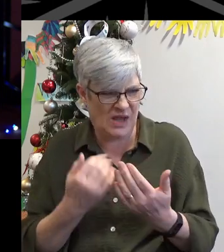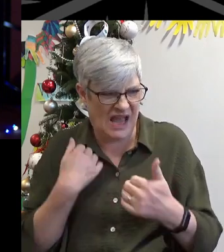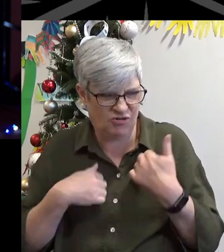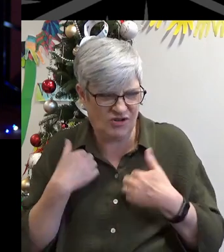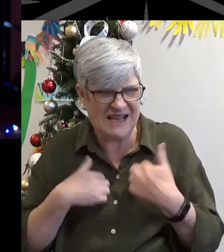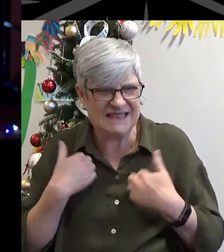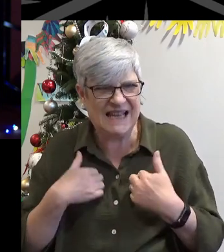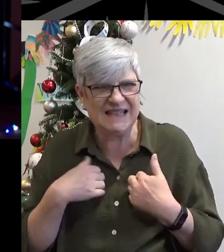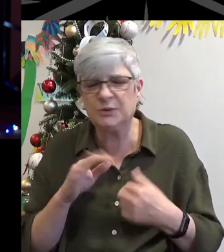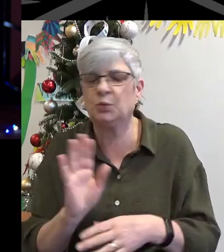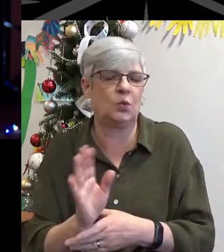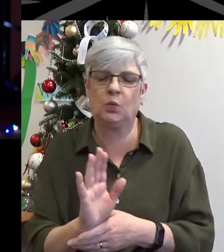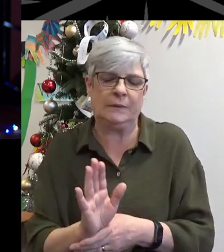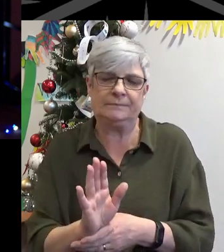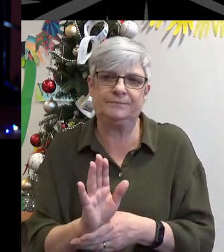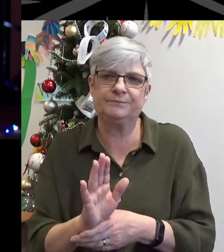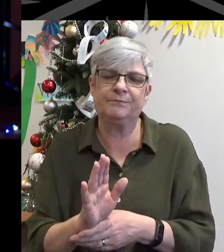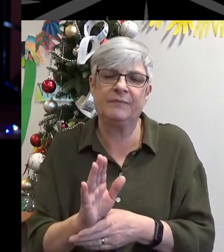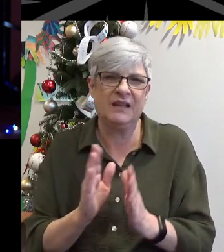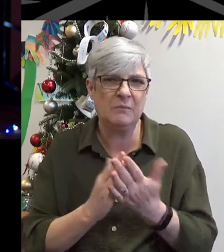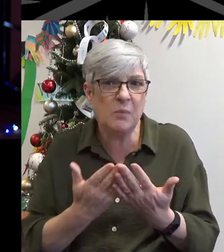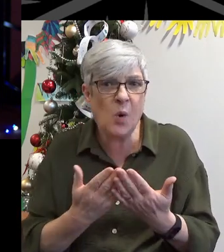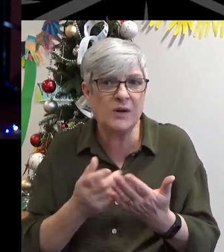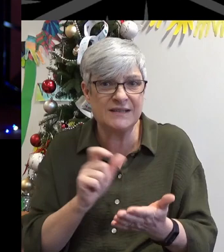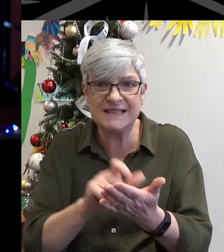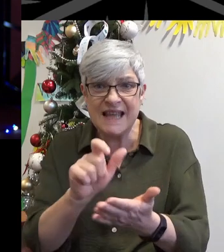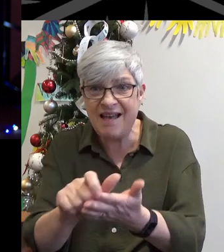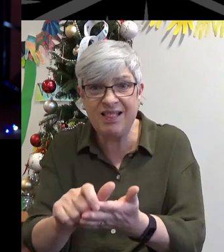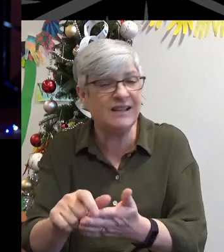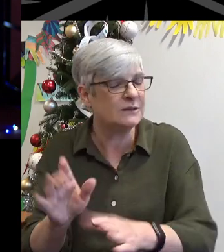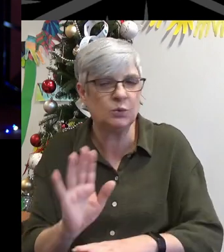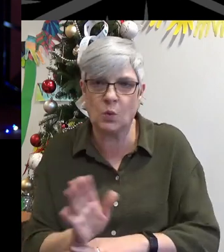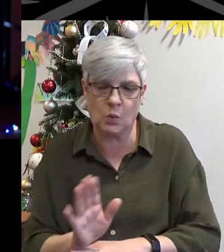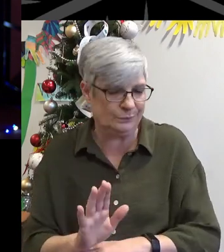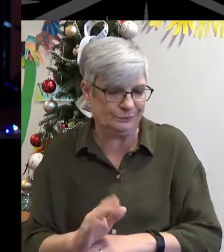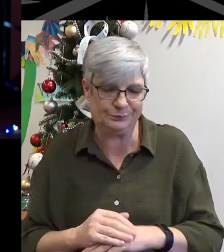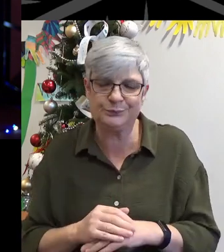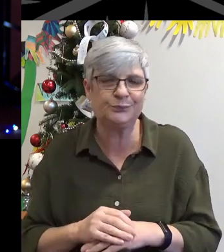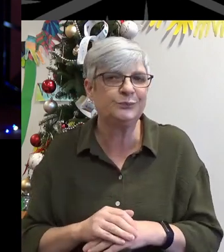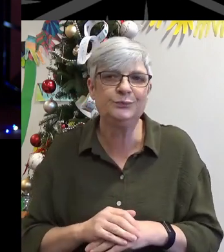interest? No. Would such a book sell? No.